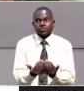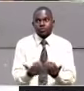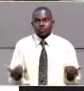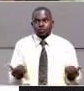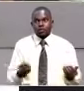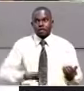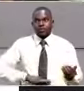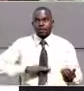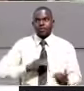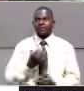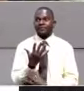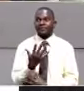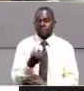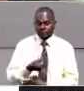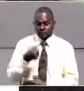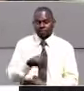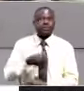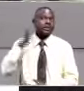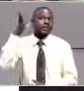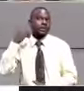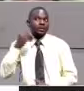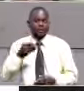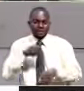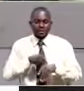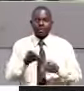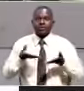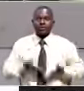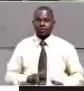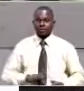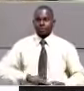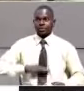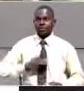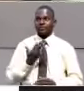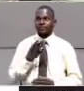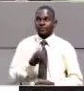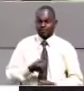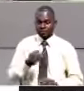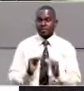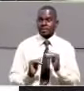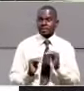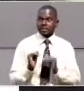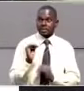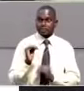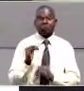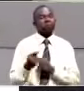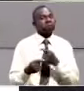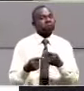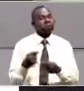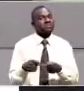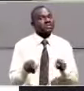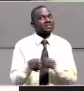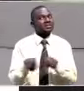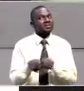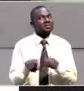to 5 years. If they are deaf from birth until 5 years, and if you pass that, the progress will not be the same,